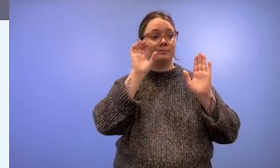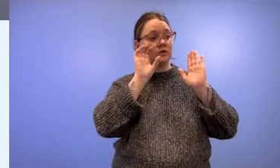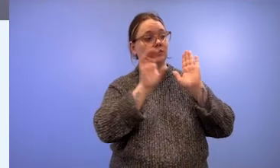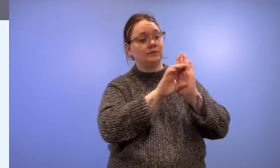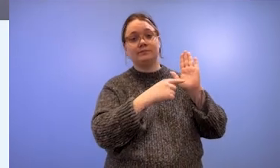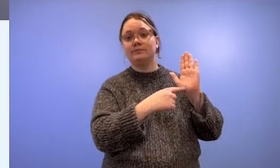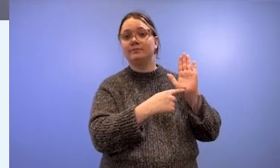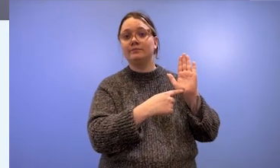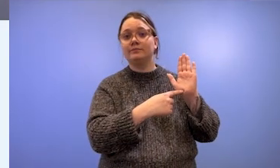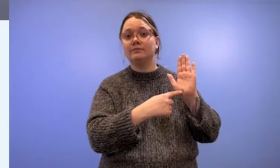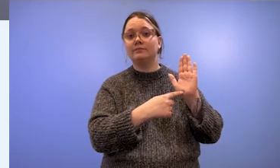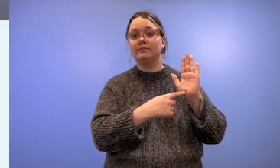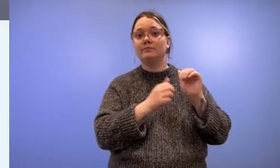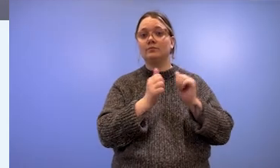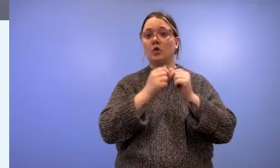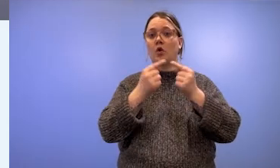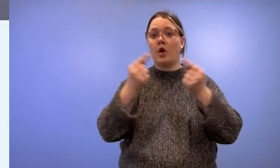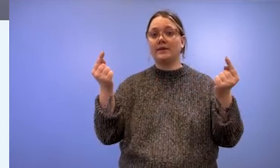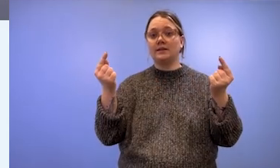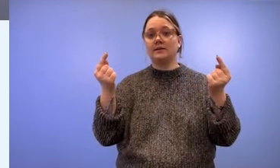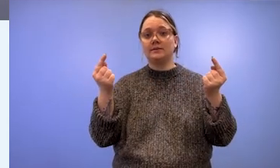visual contrast. Um,